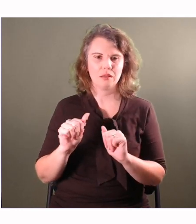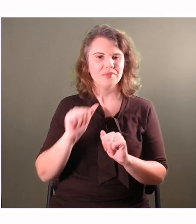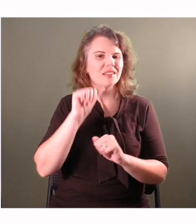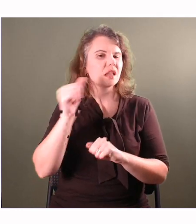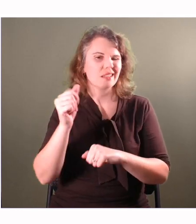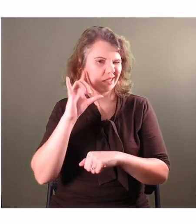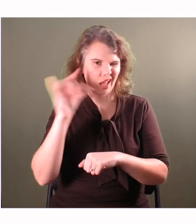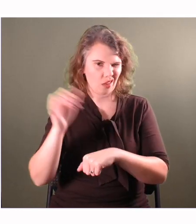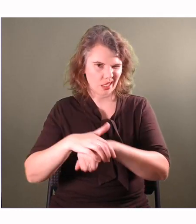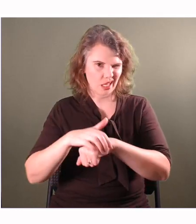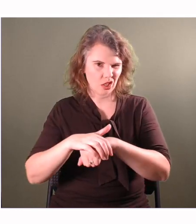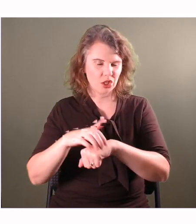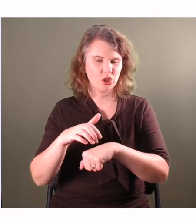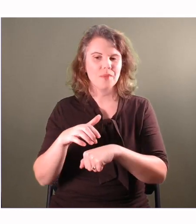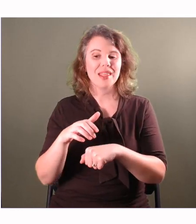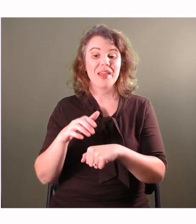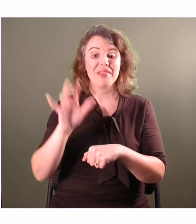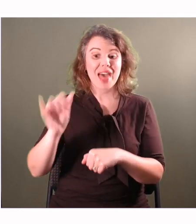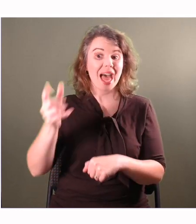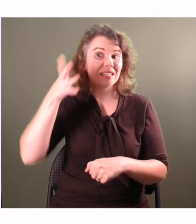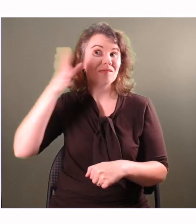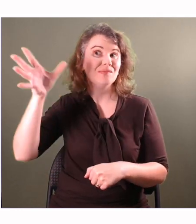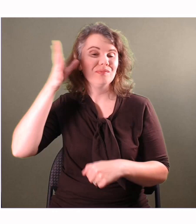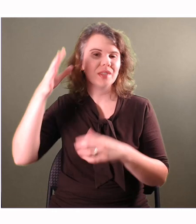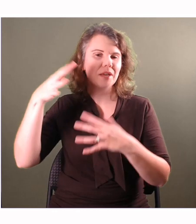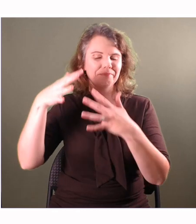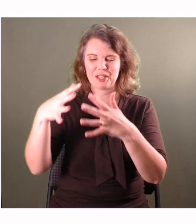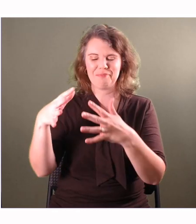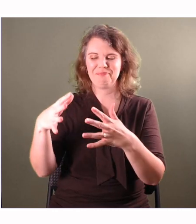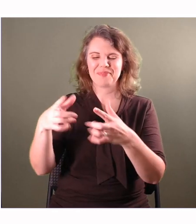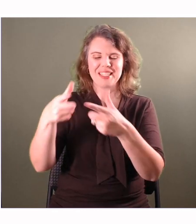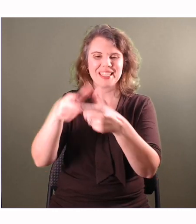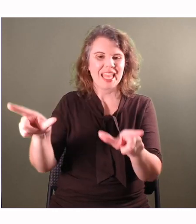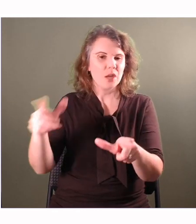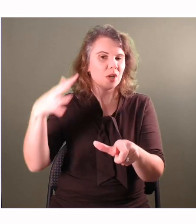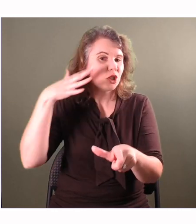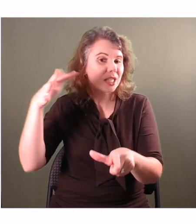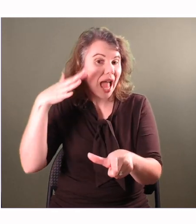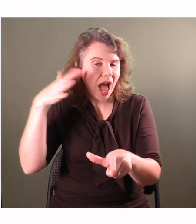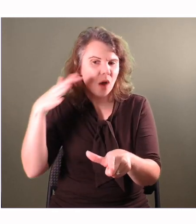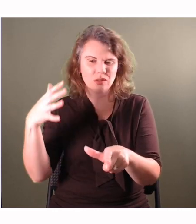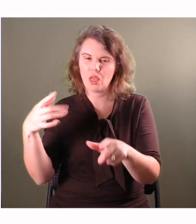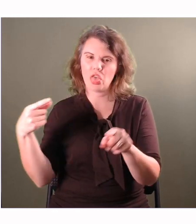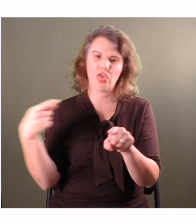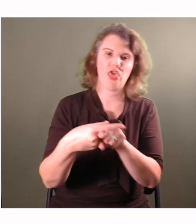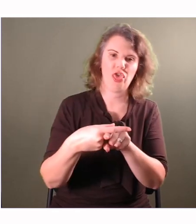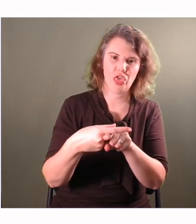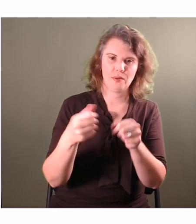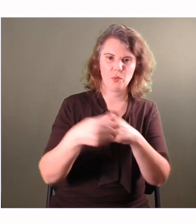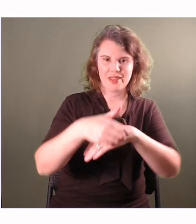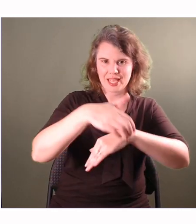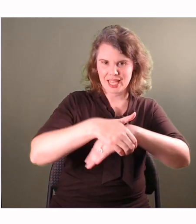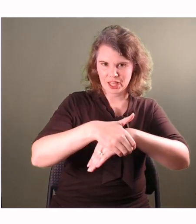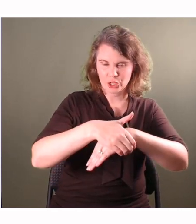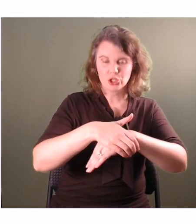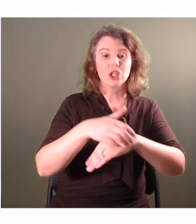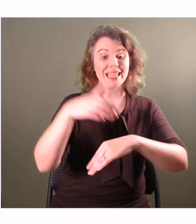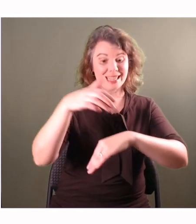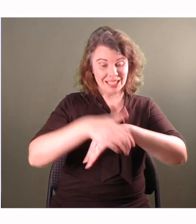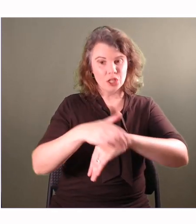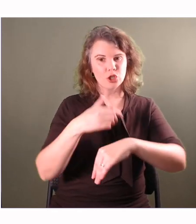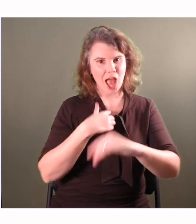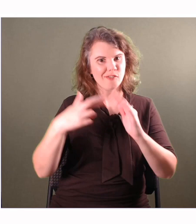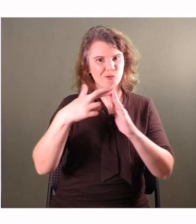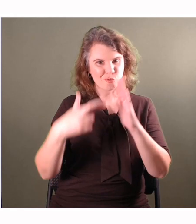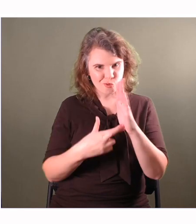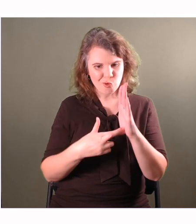That doesn't sound like English. In other words, it's phonotactically illegal. And that shows that there are particular rules about how to